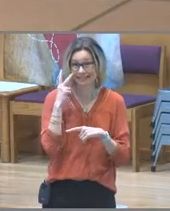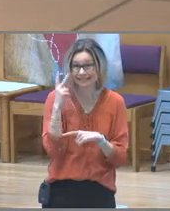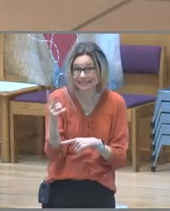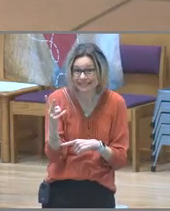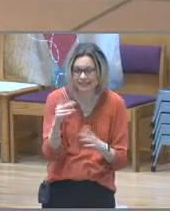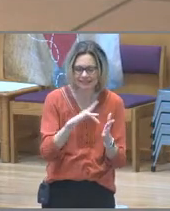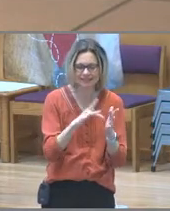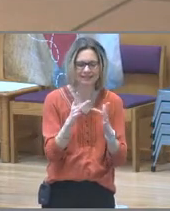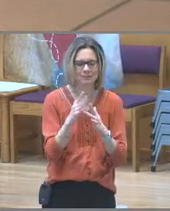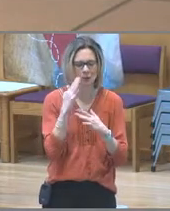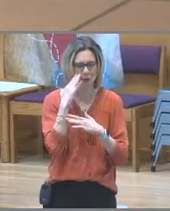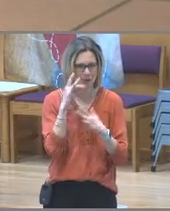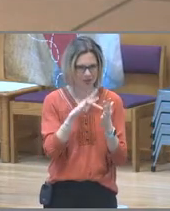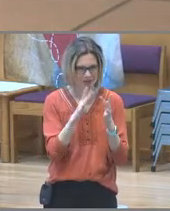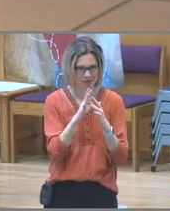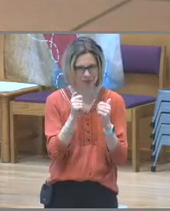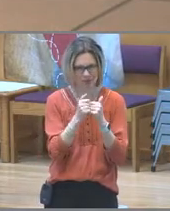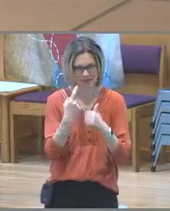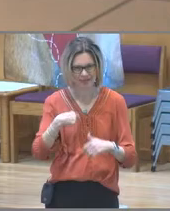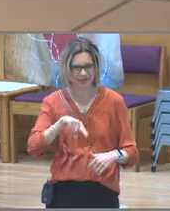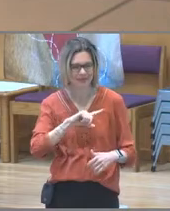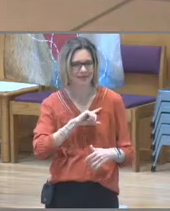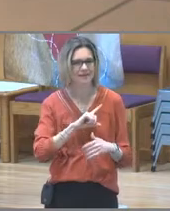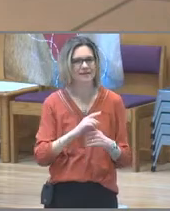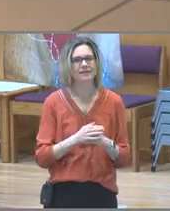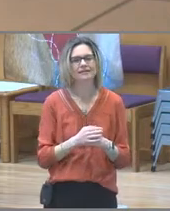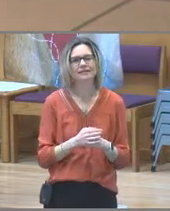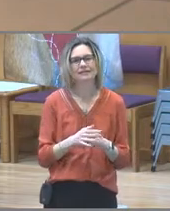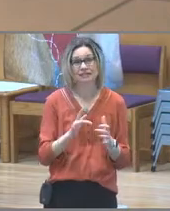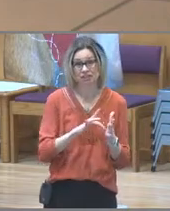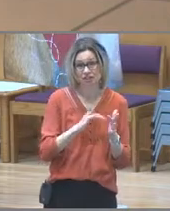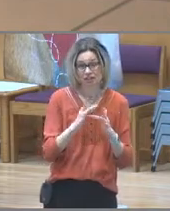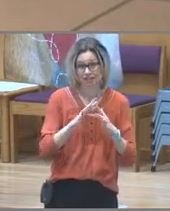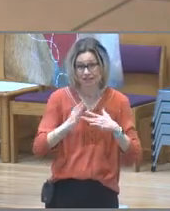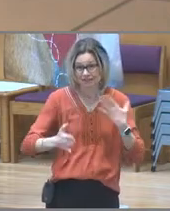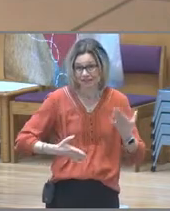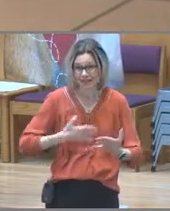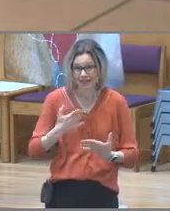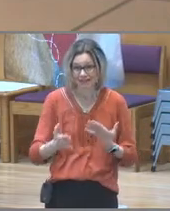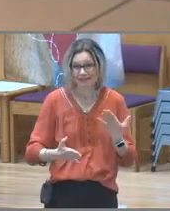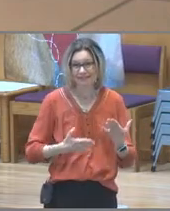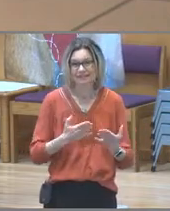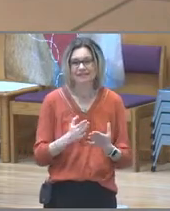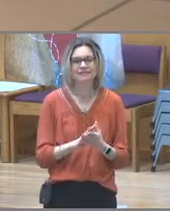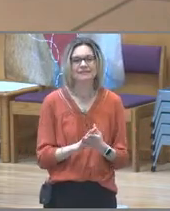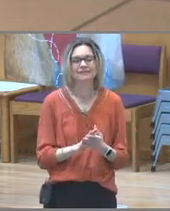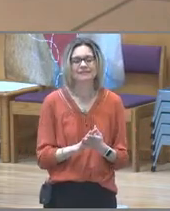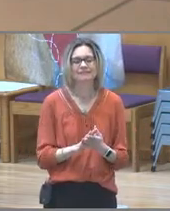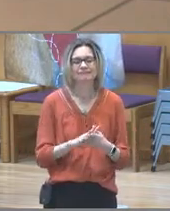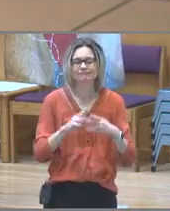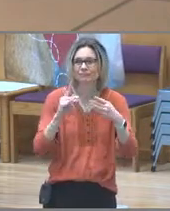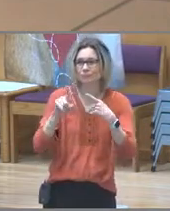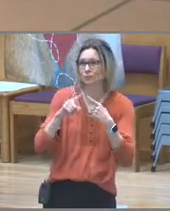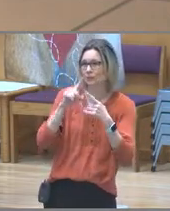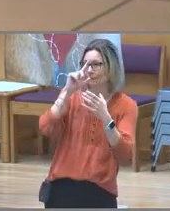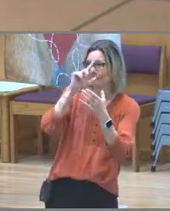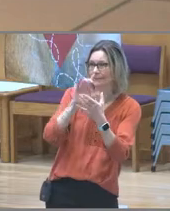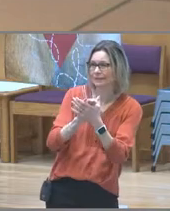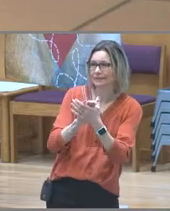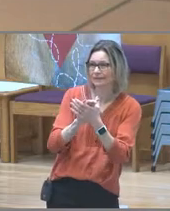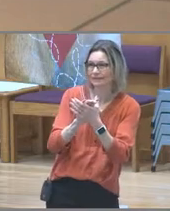we know that Jesus is with us. So Jesus invites us and tells us that when we believe that we are